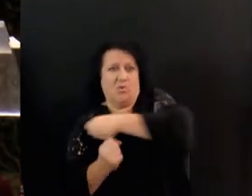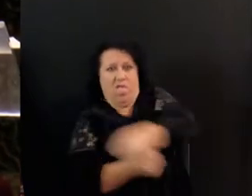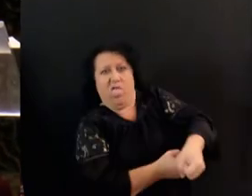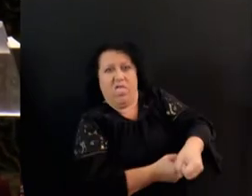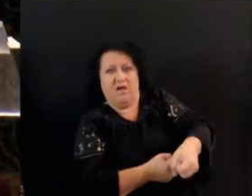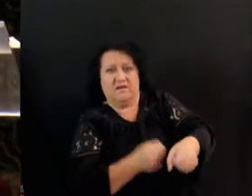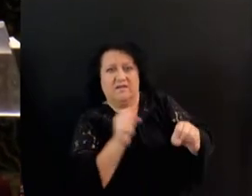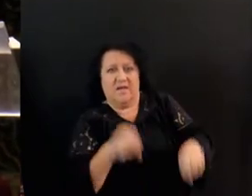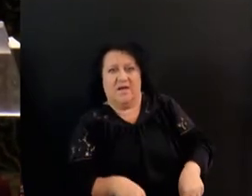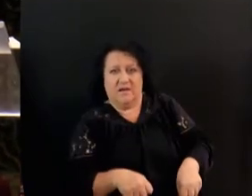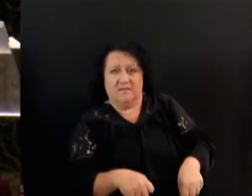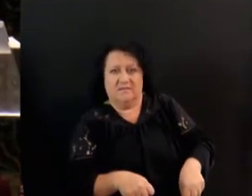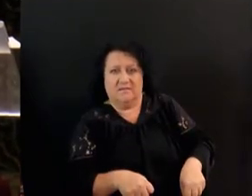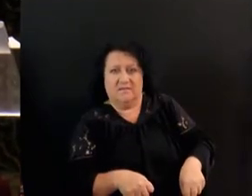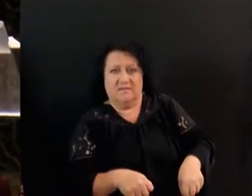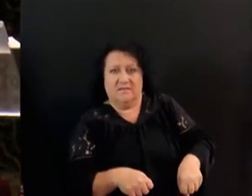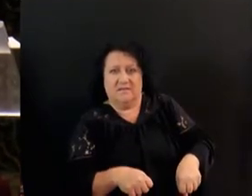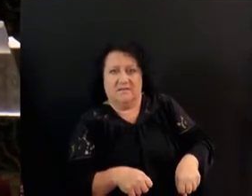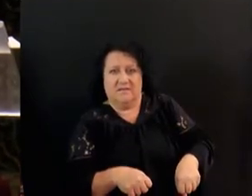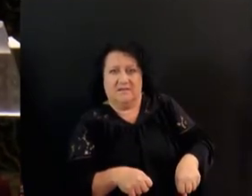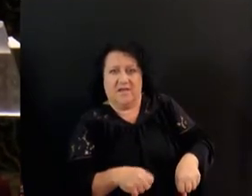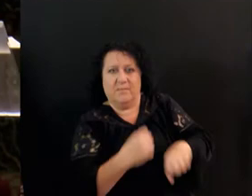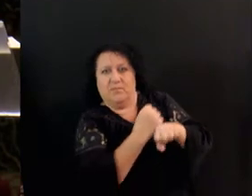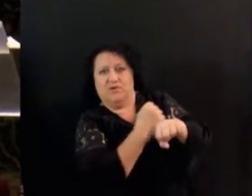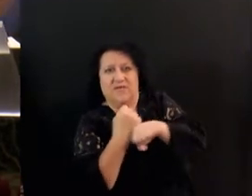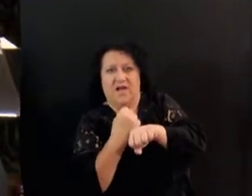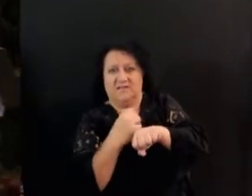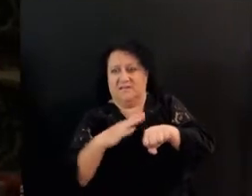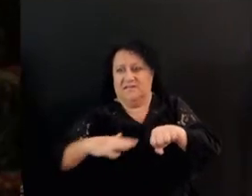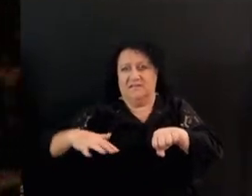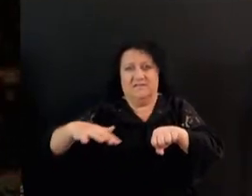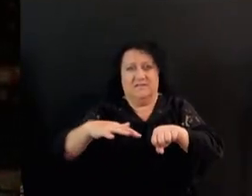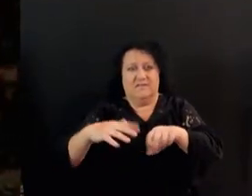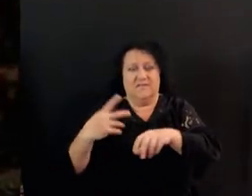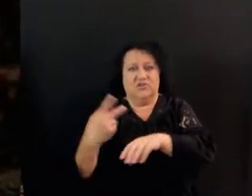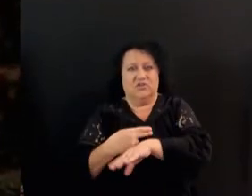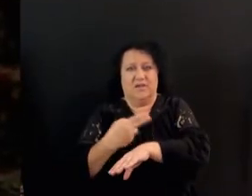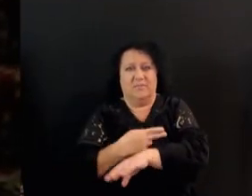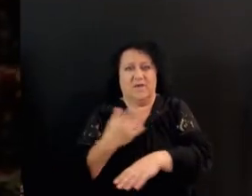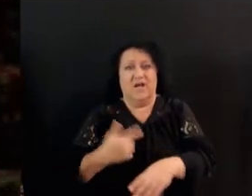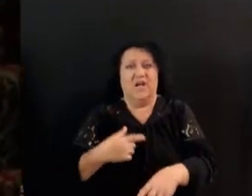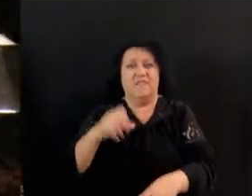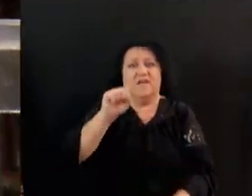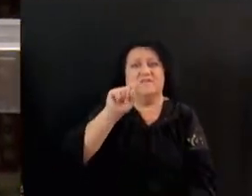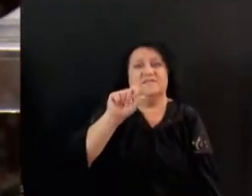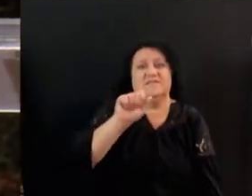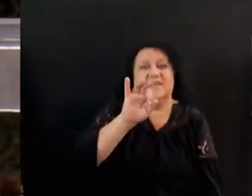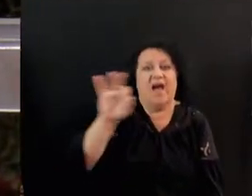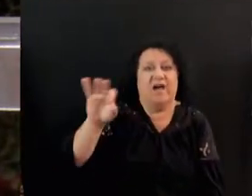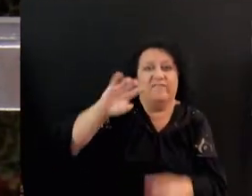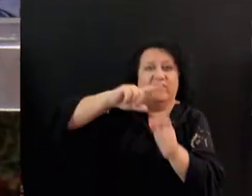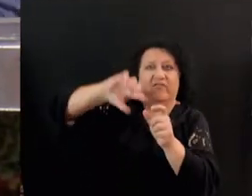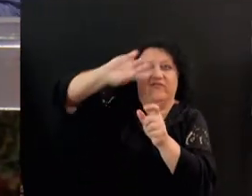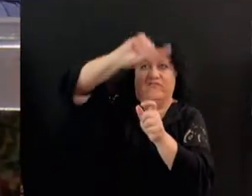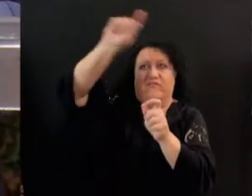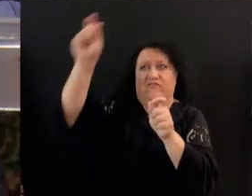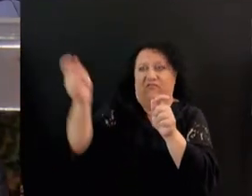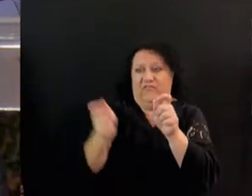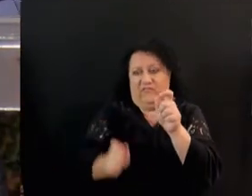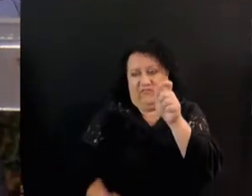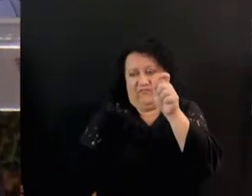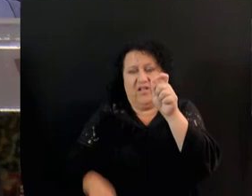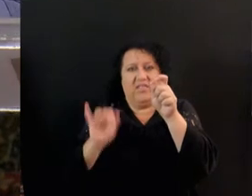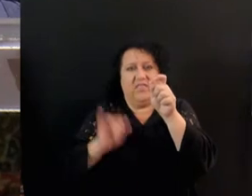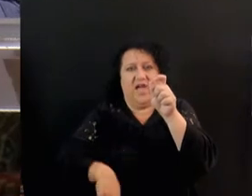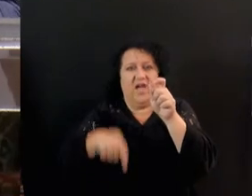The staff, a shepherd's staff, which we're more familiar with, is meant to guide, it's meant to direct, it's meant to, that crook on the end, you know what that's for?